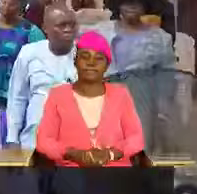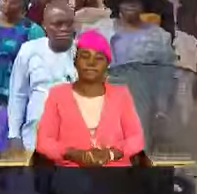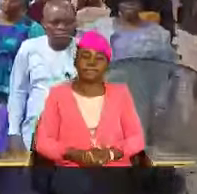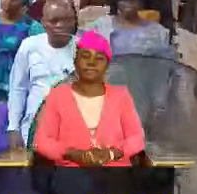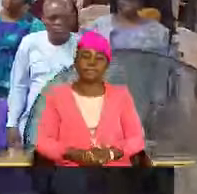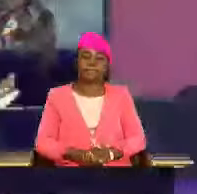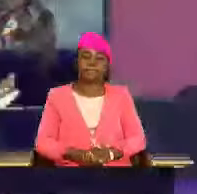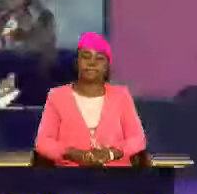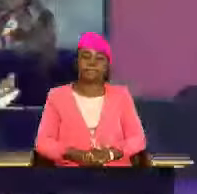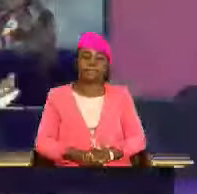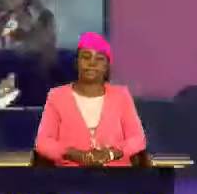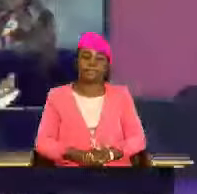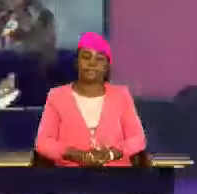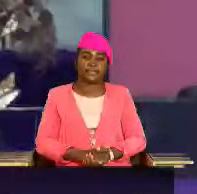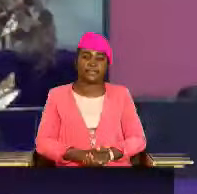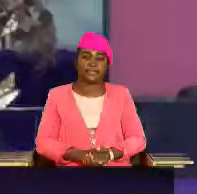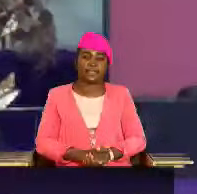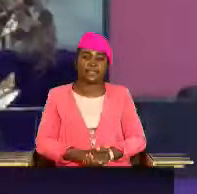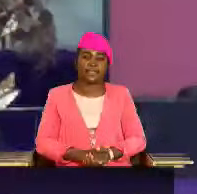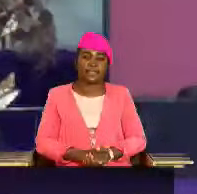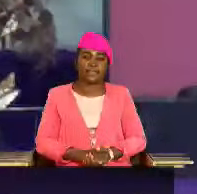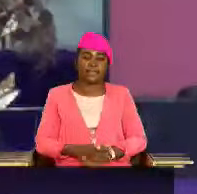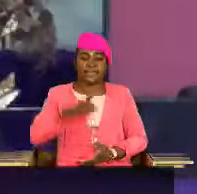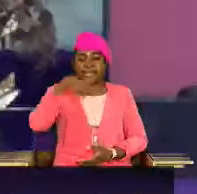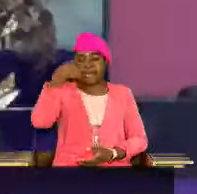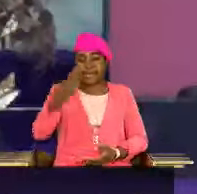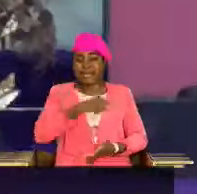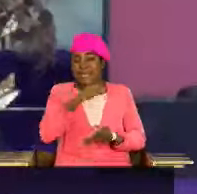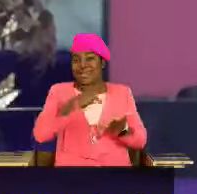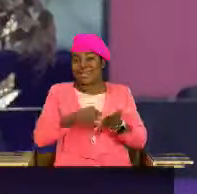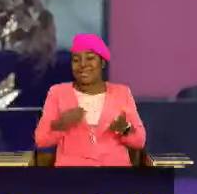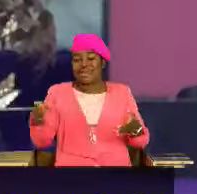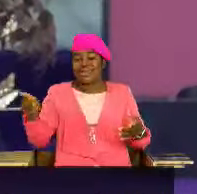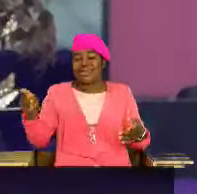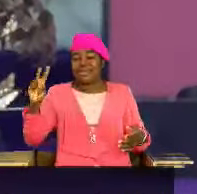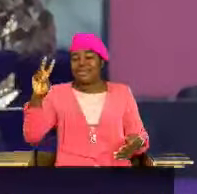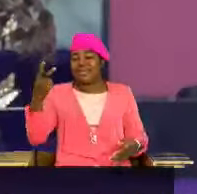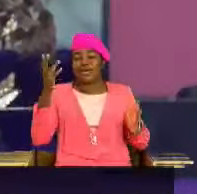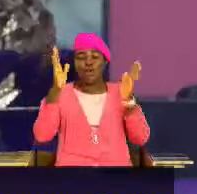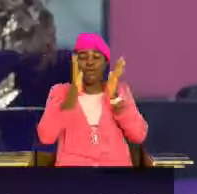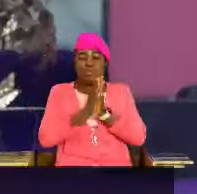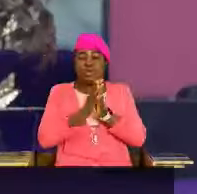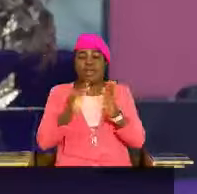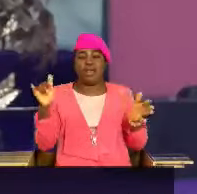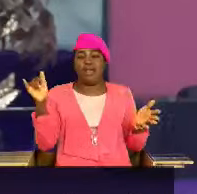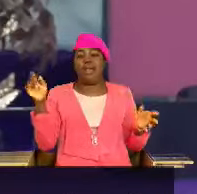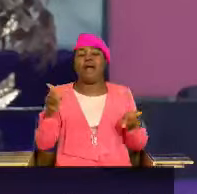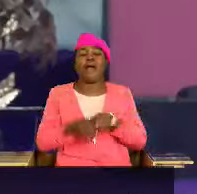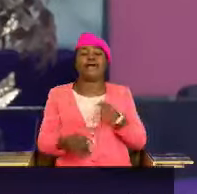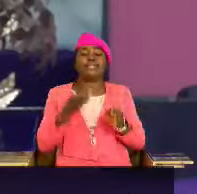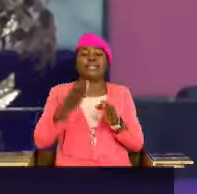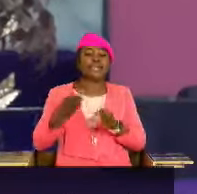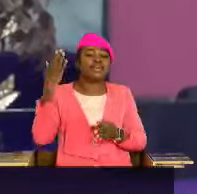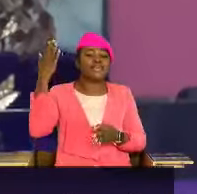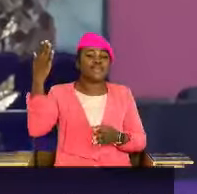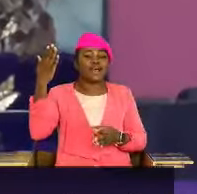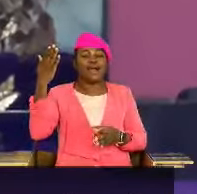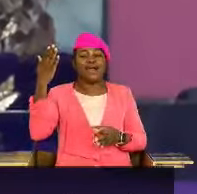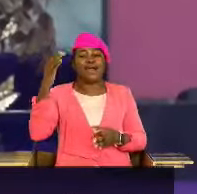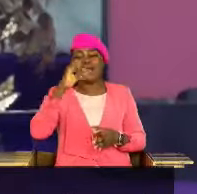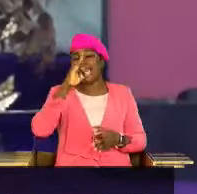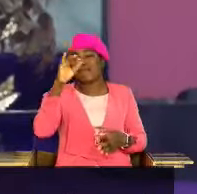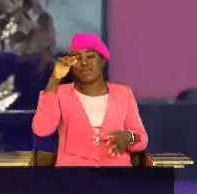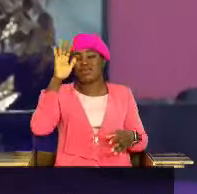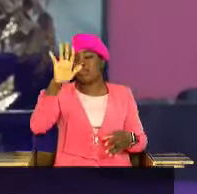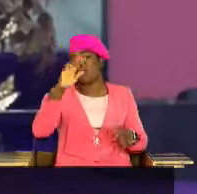so shout the second one as if there lies your testimony in any